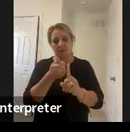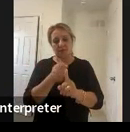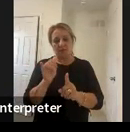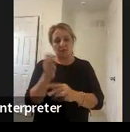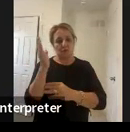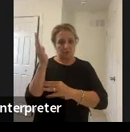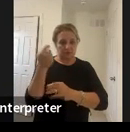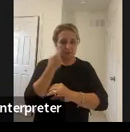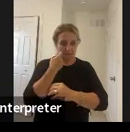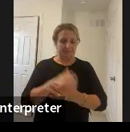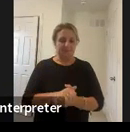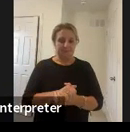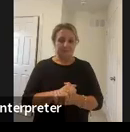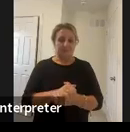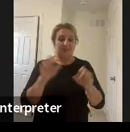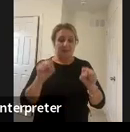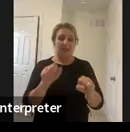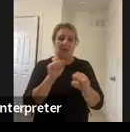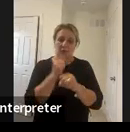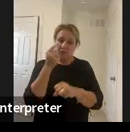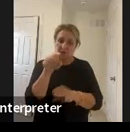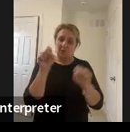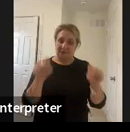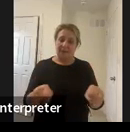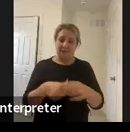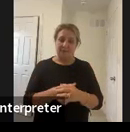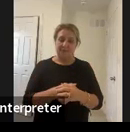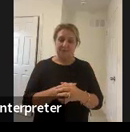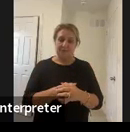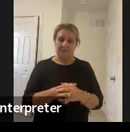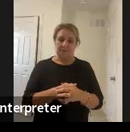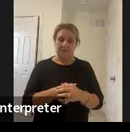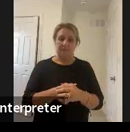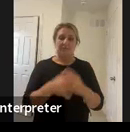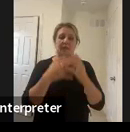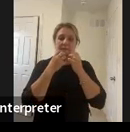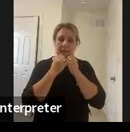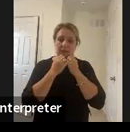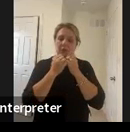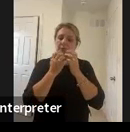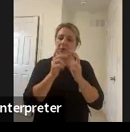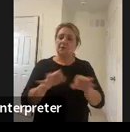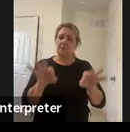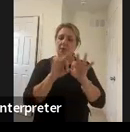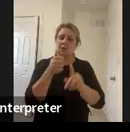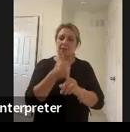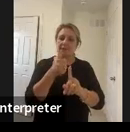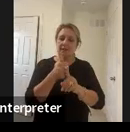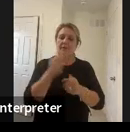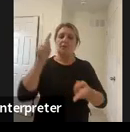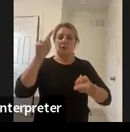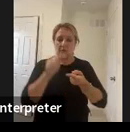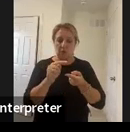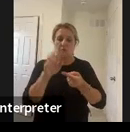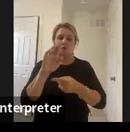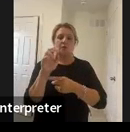presentation that can work for you. You can take valuable steps to lower your risk of exposure